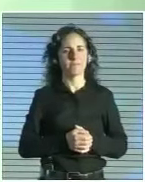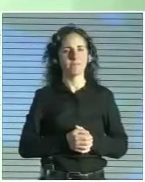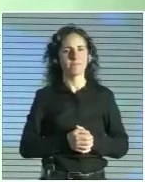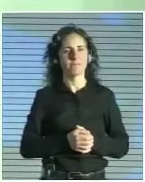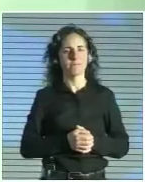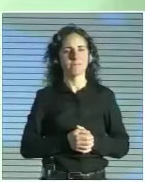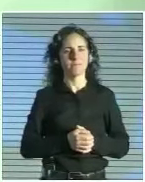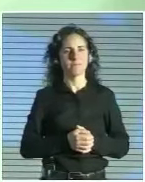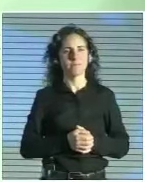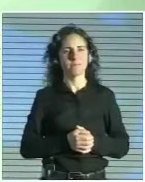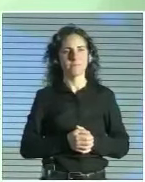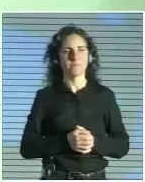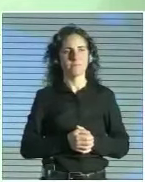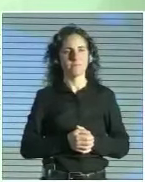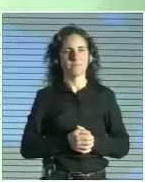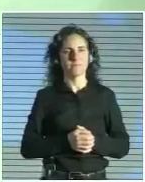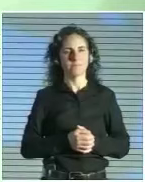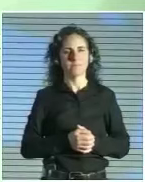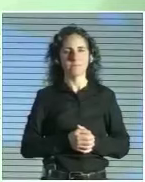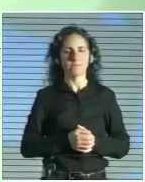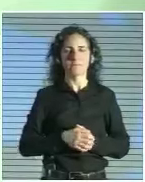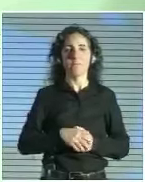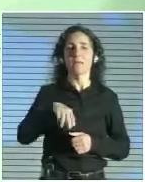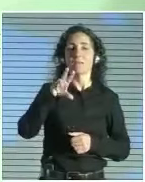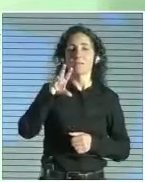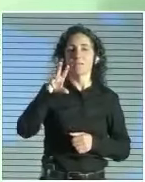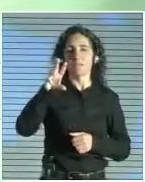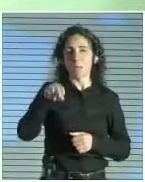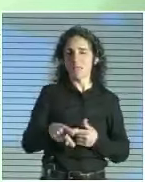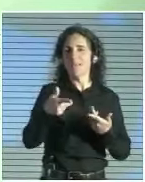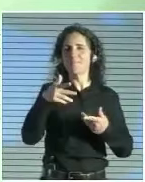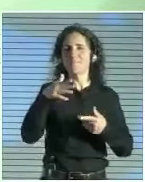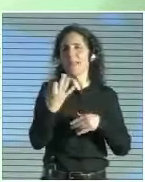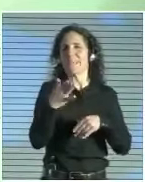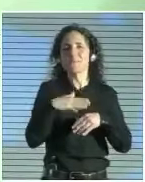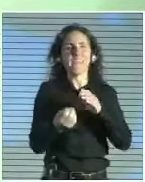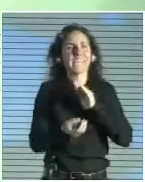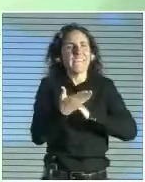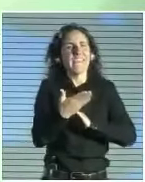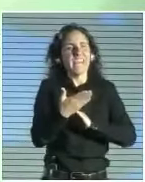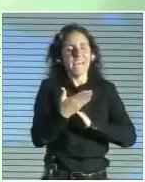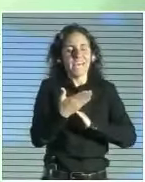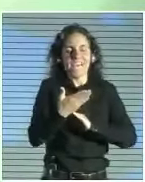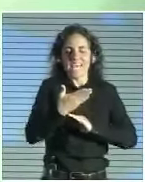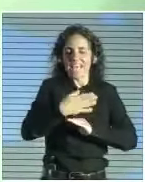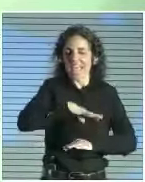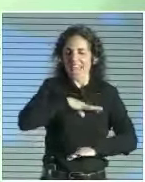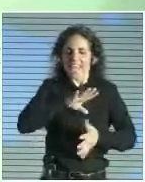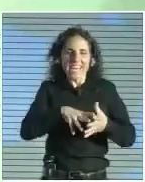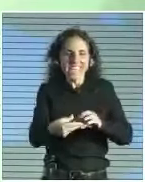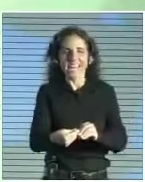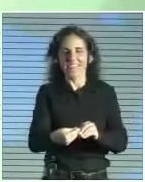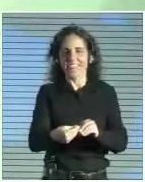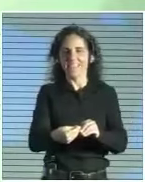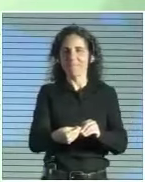way we do the work. So I would say, when you ask the question, is it going to be a data thing or is it going to be stakeholder? For Canada, it's going to be both.